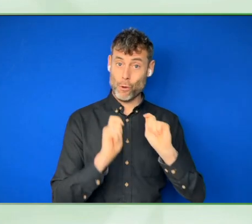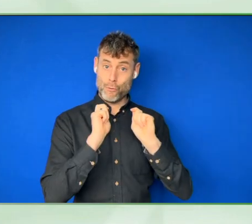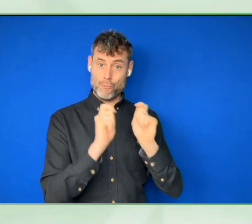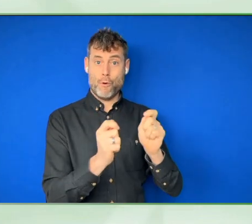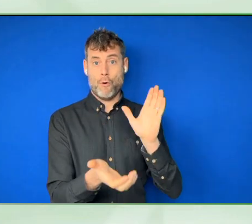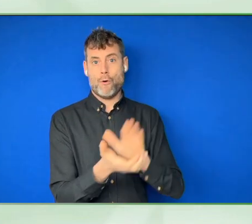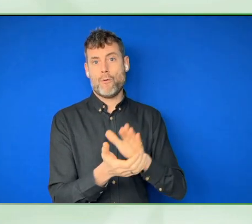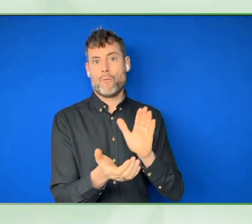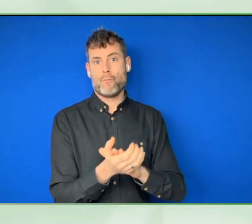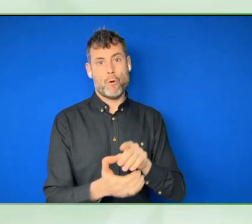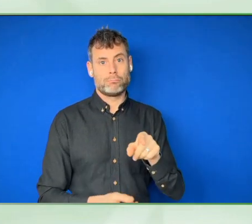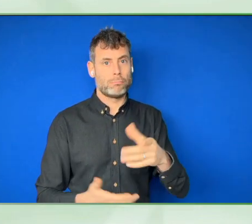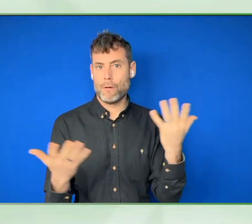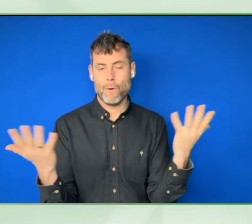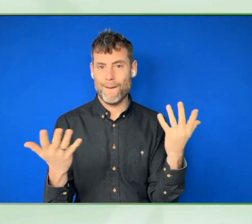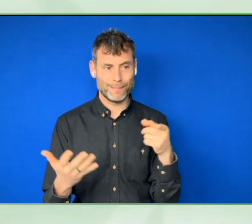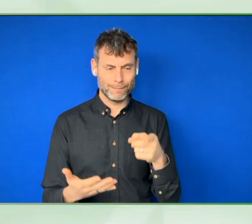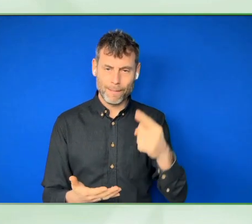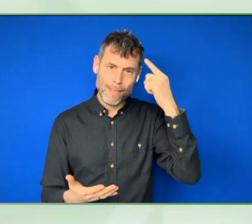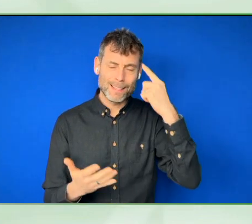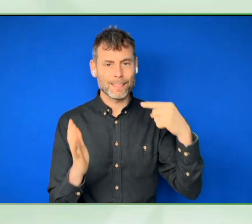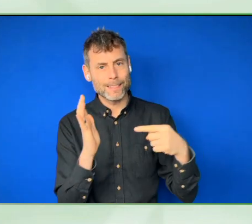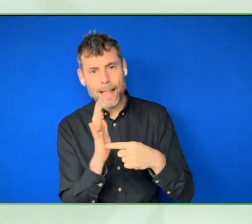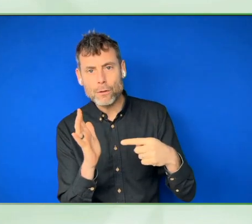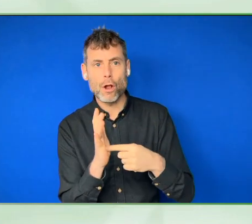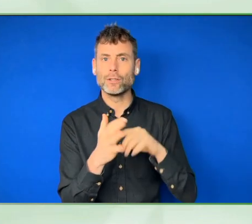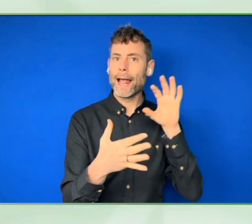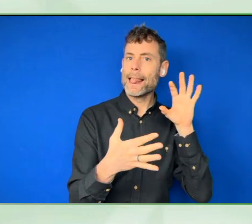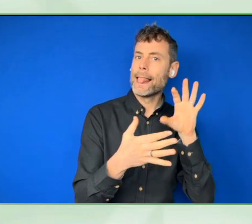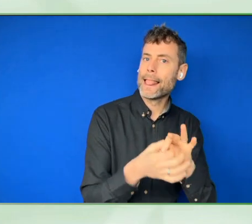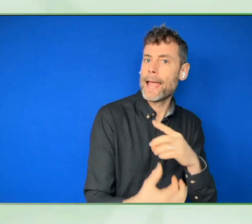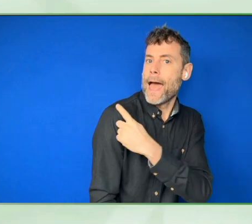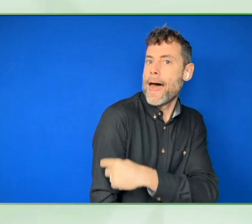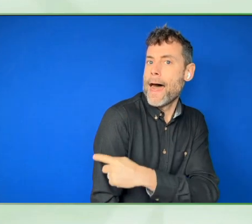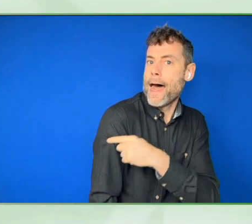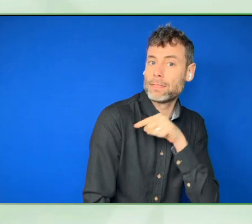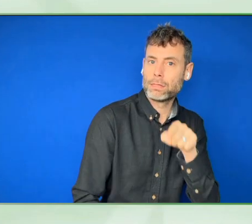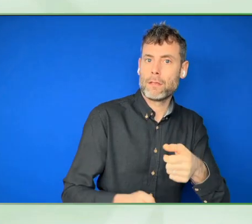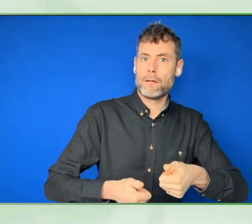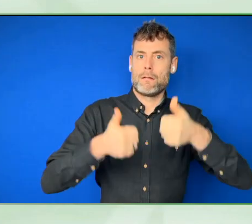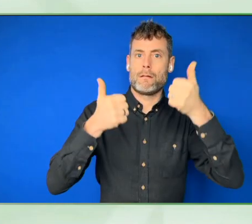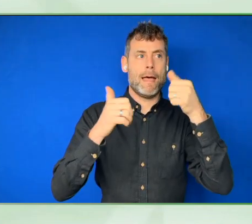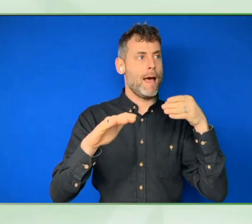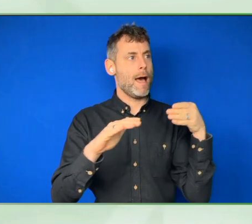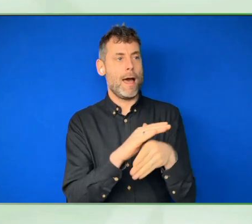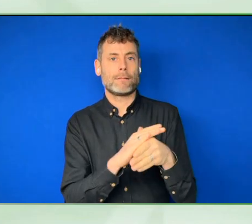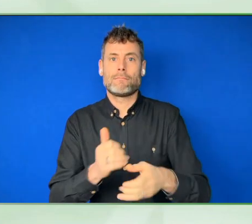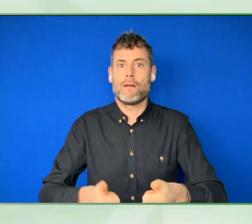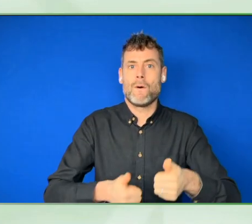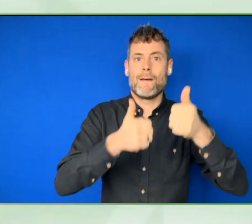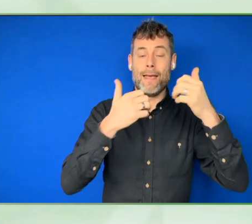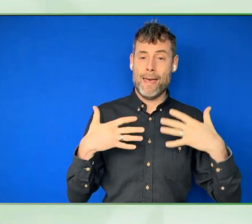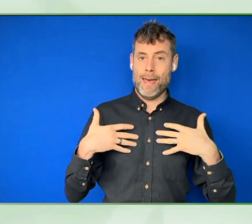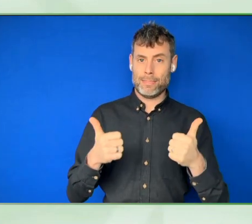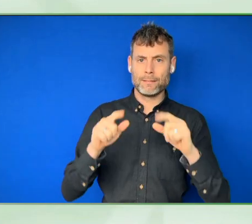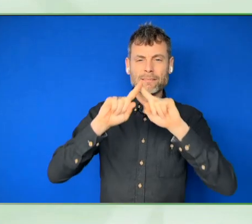to improve the accessibility of healthcare, to improve access to healthcare around the world.